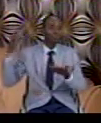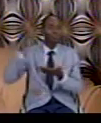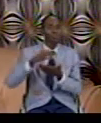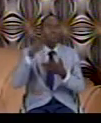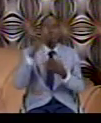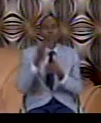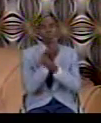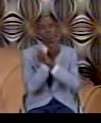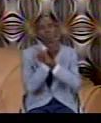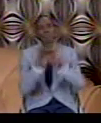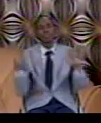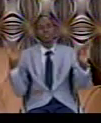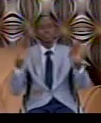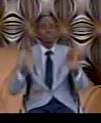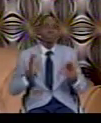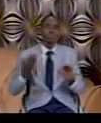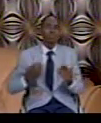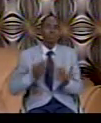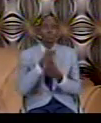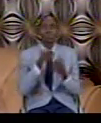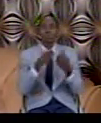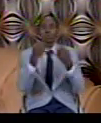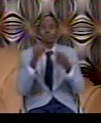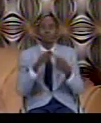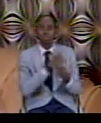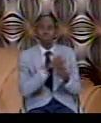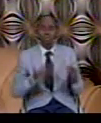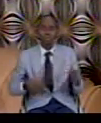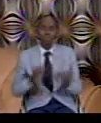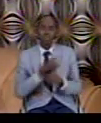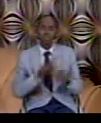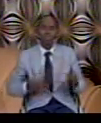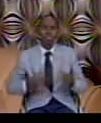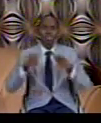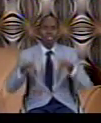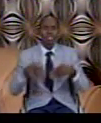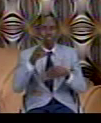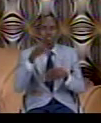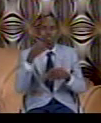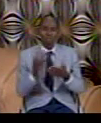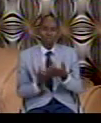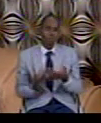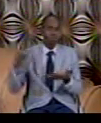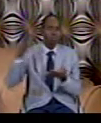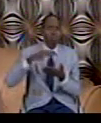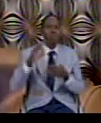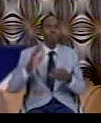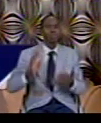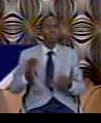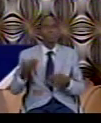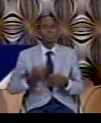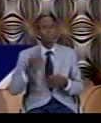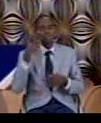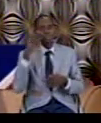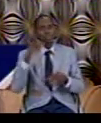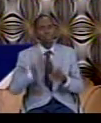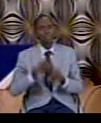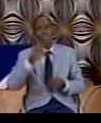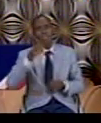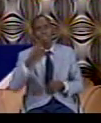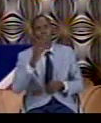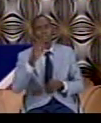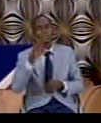souls. When you come to the Lord grants you the wealth of the soul. It tells us in 2